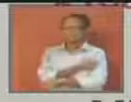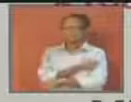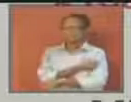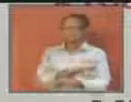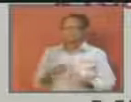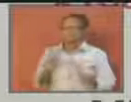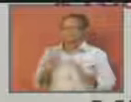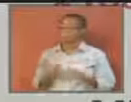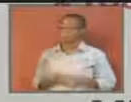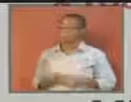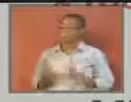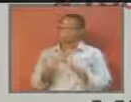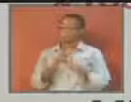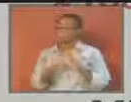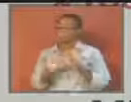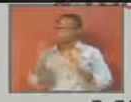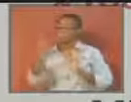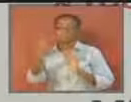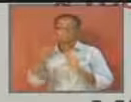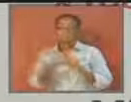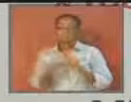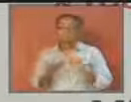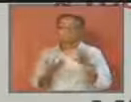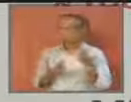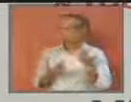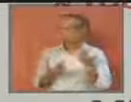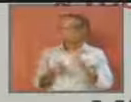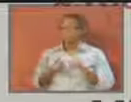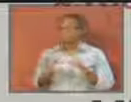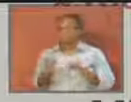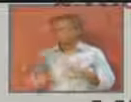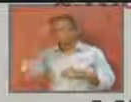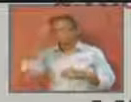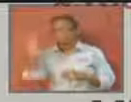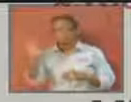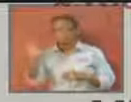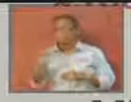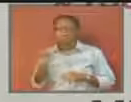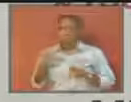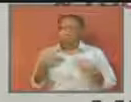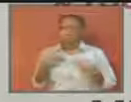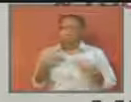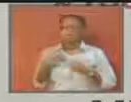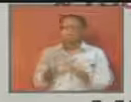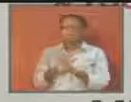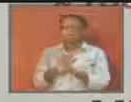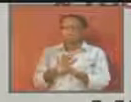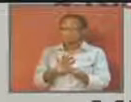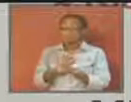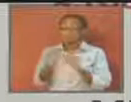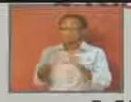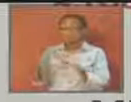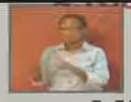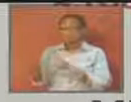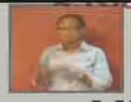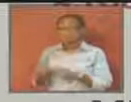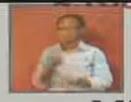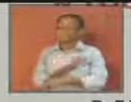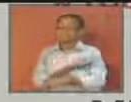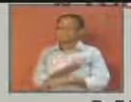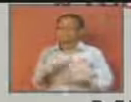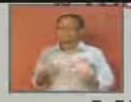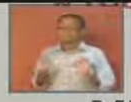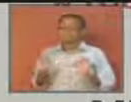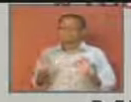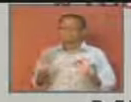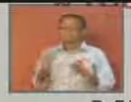months. However, if you don't know that you are infected and you do have the vaccine, there's no data to suggest that there will